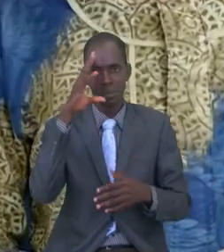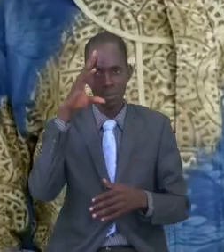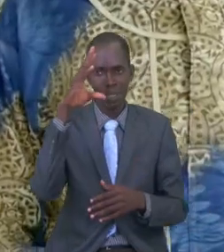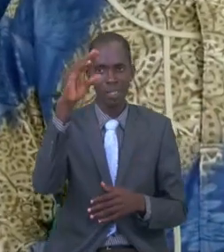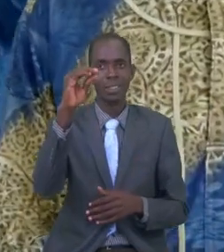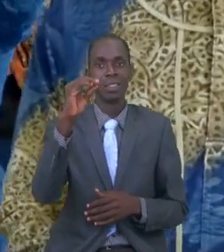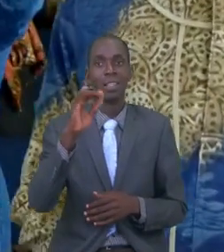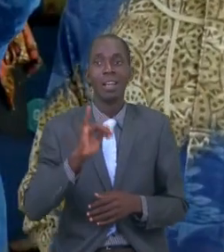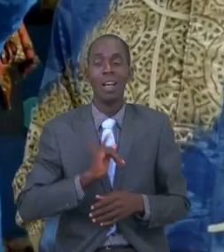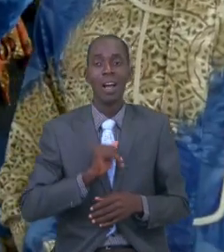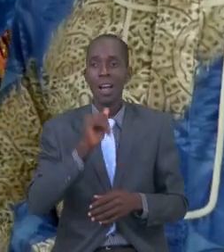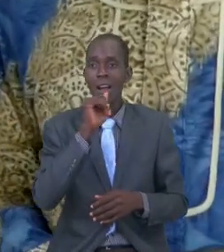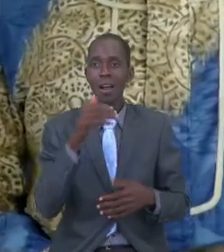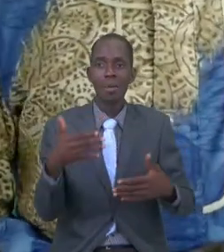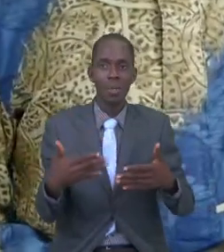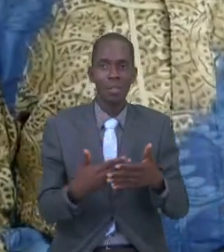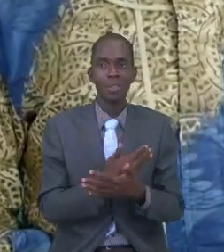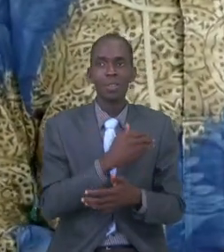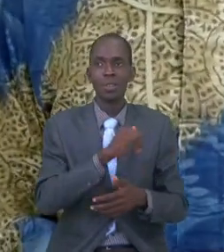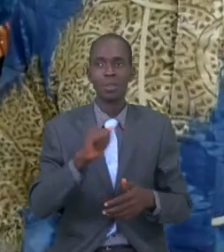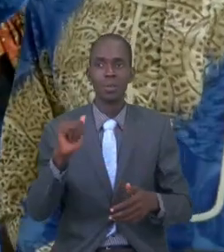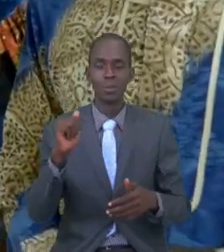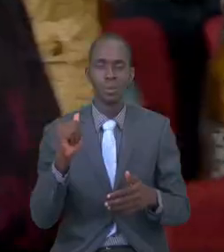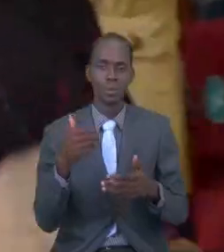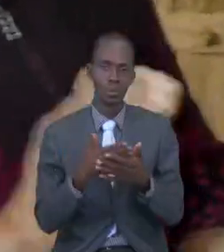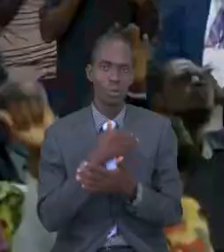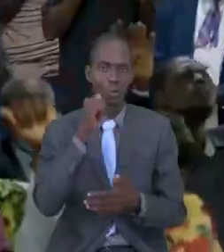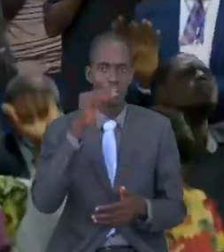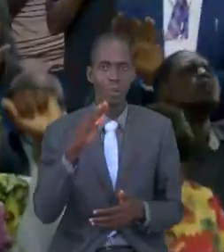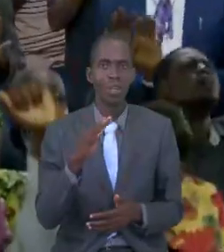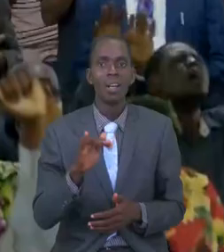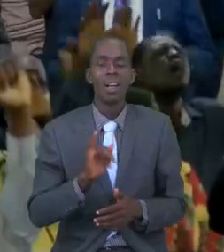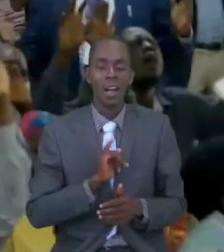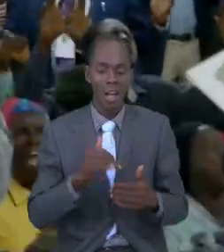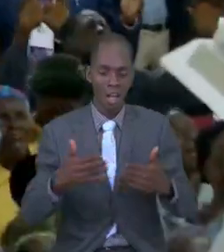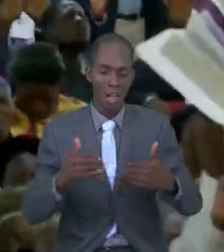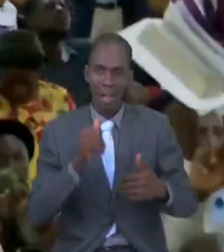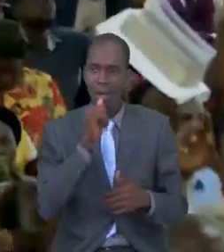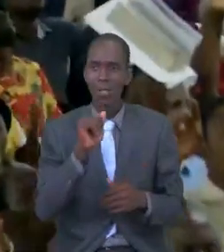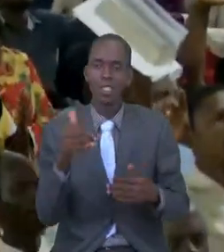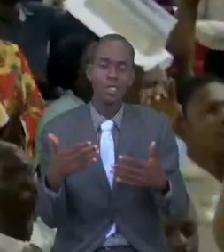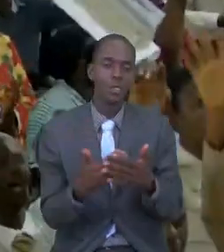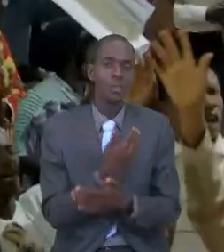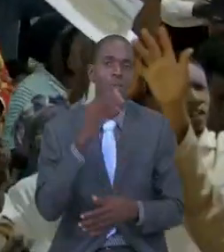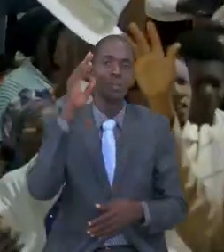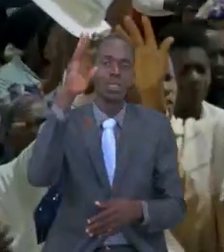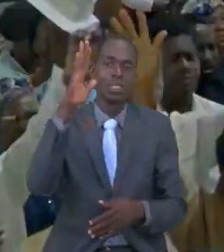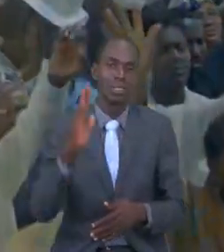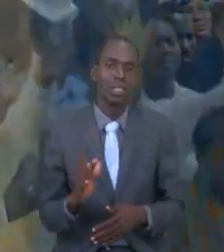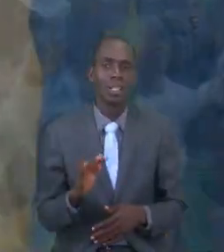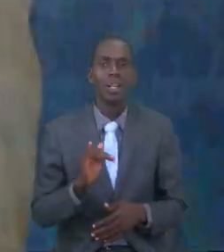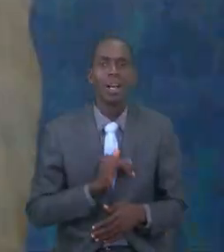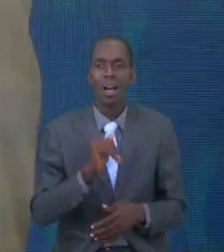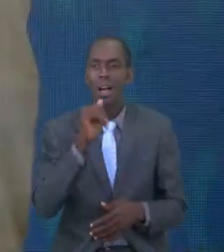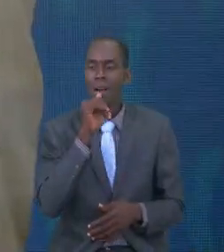I am a new woman. I am a new minister. I am a